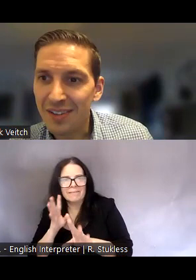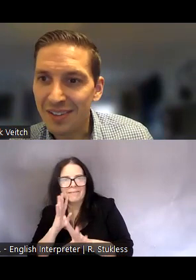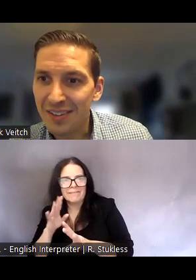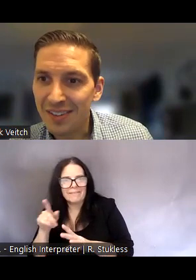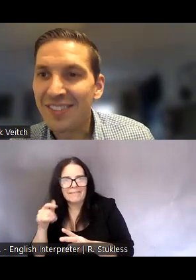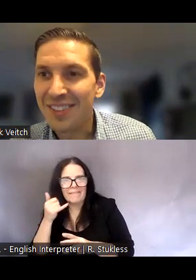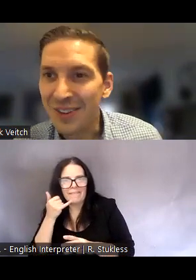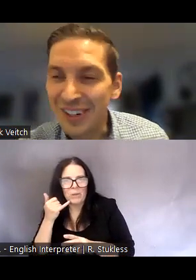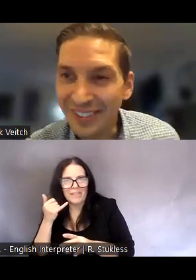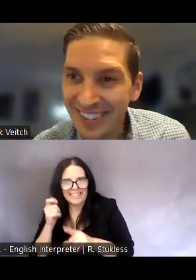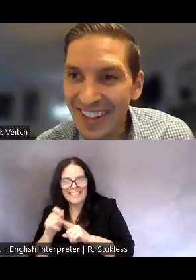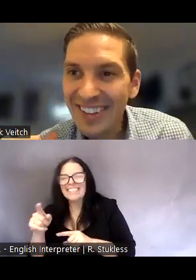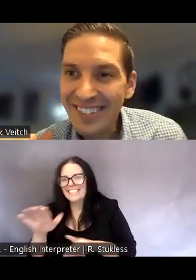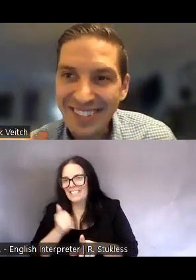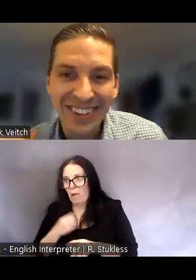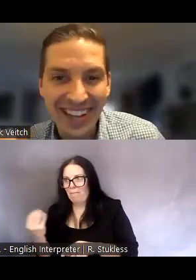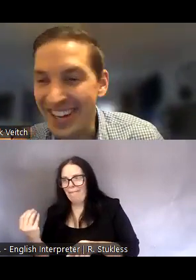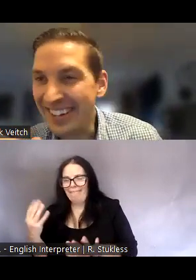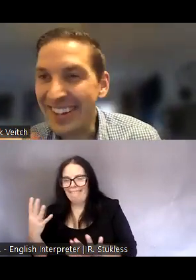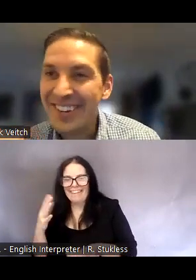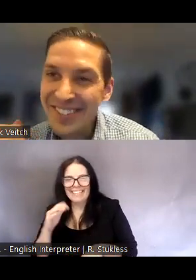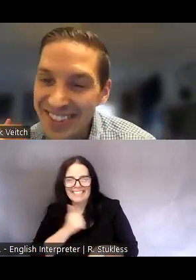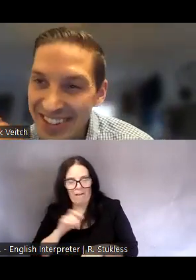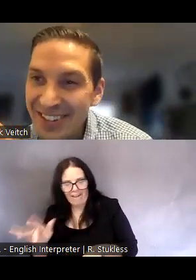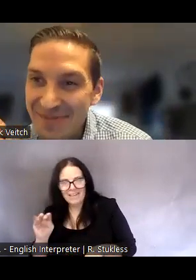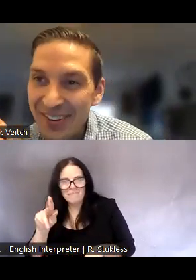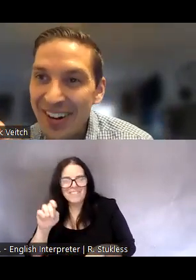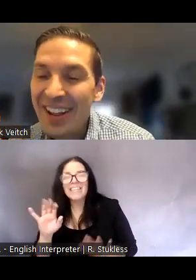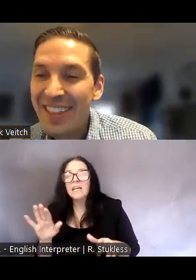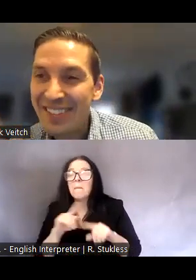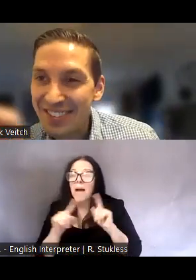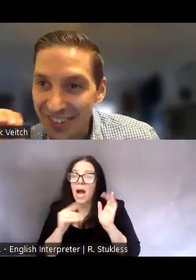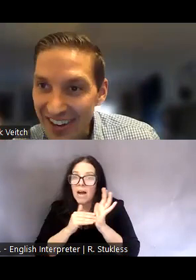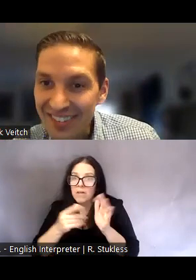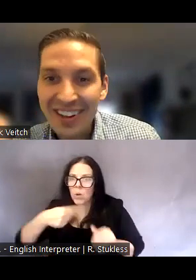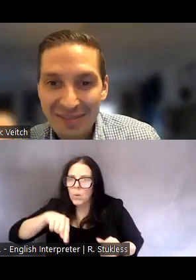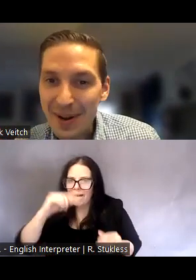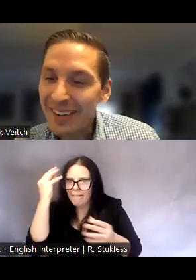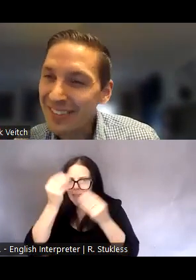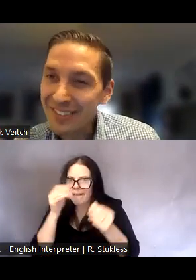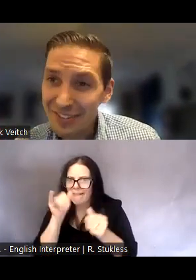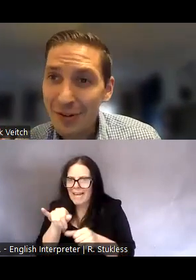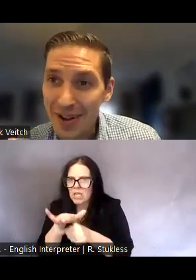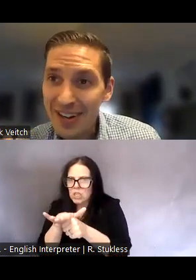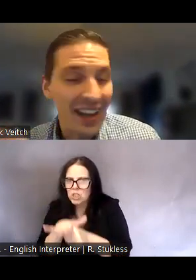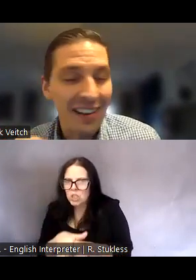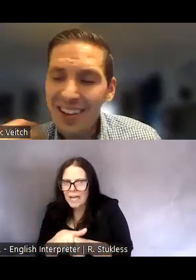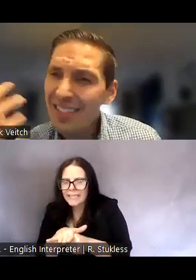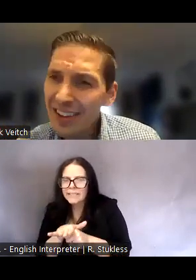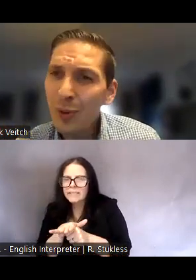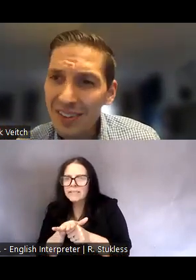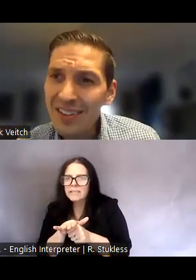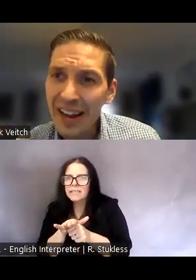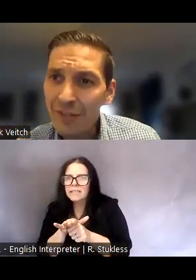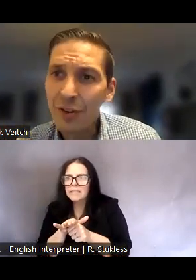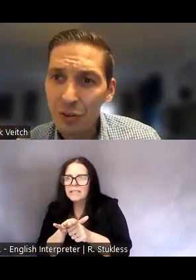There we go. So again, we think about that stress that impacts so many. And